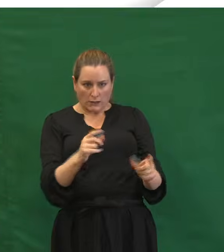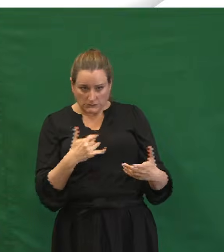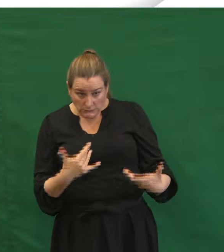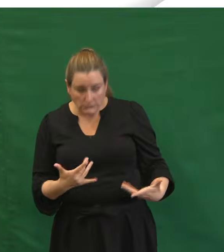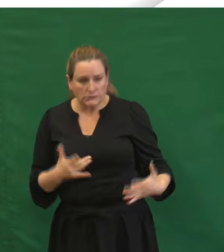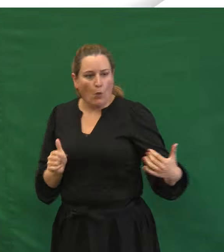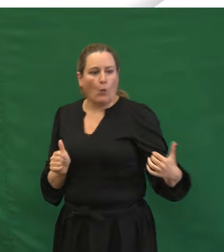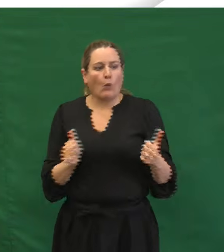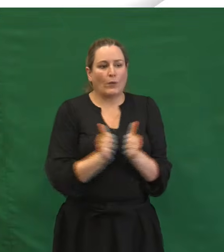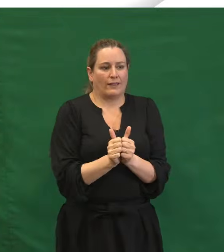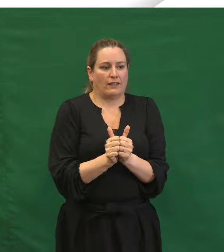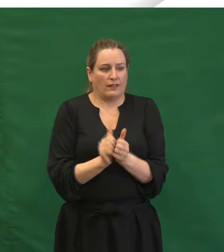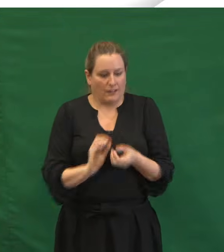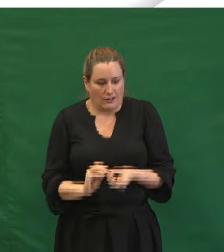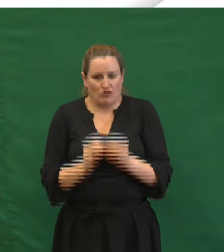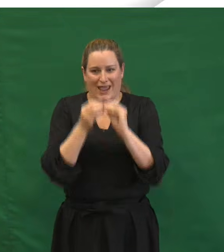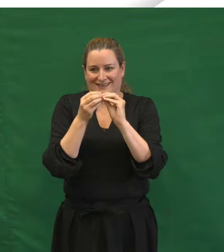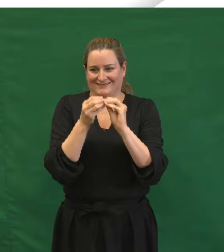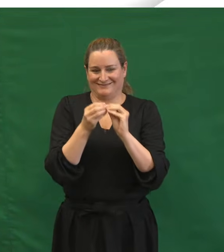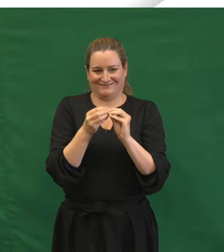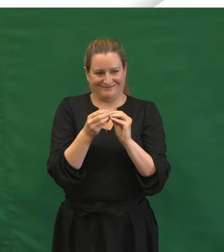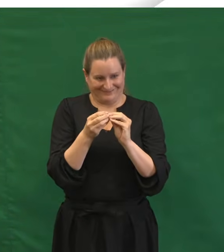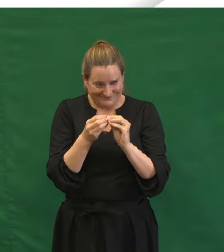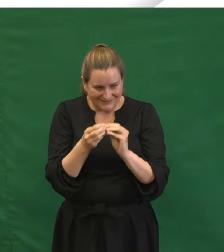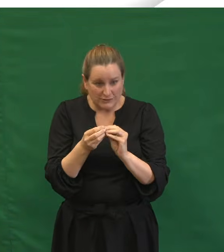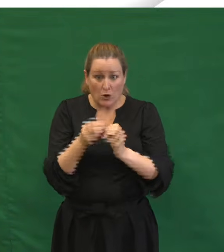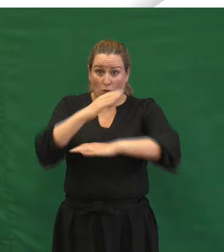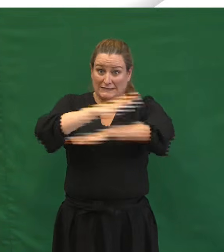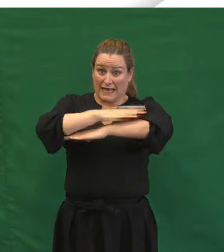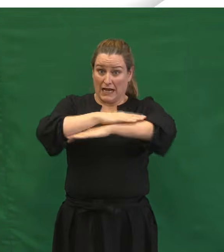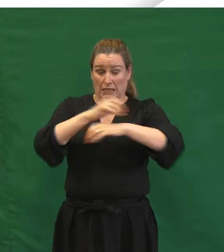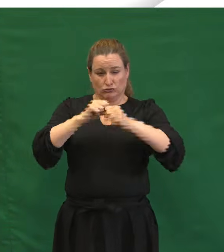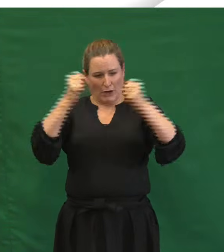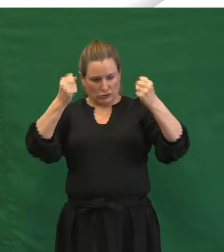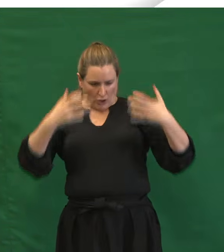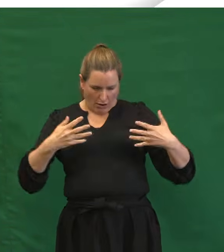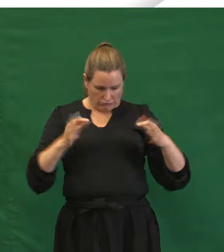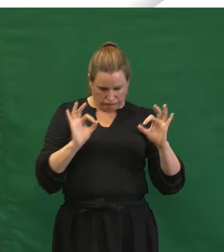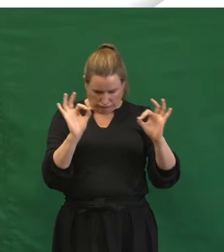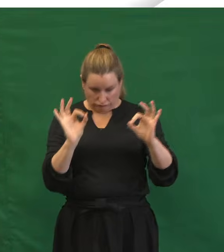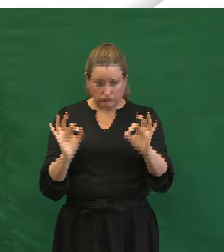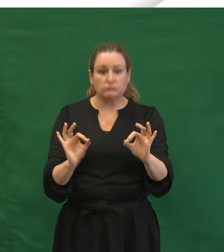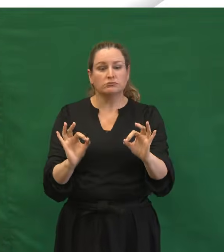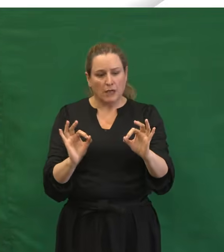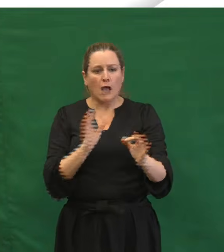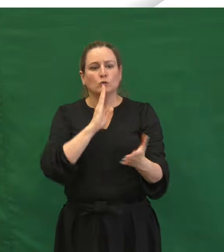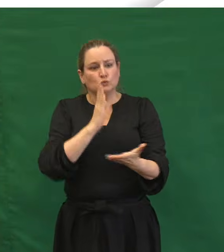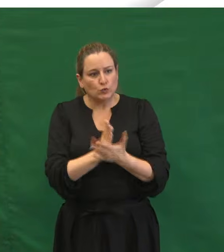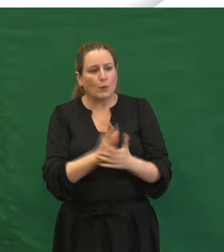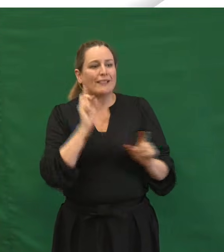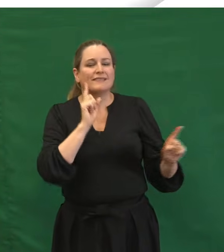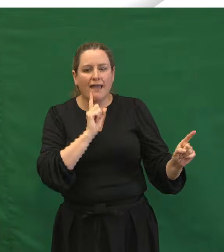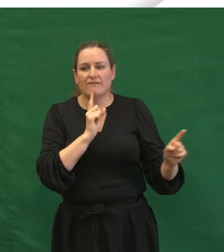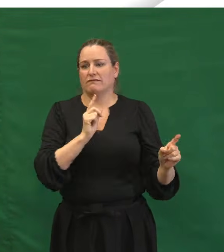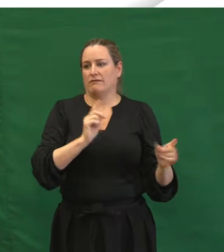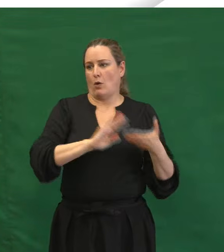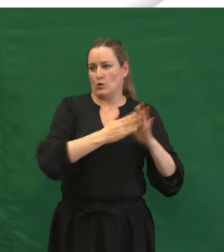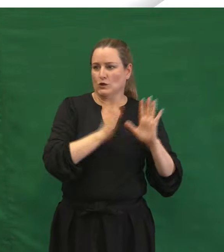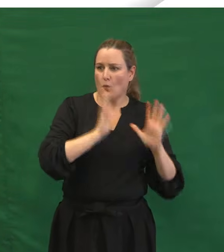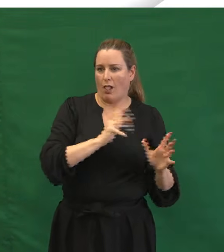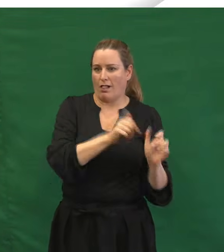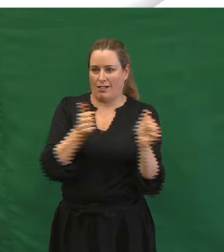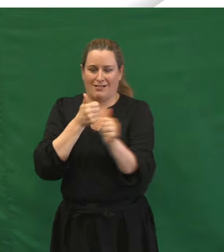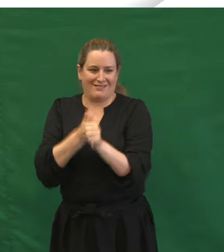create such an infrastructure, that we can make sure that it is aligned with the needs of the community in South Africa. So in terms of